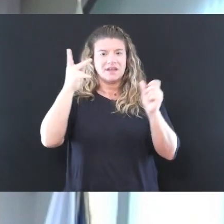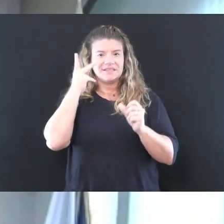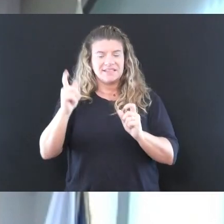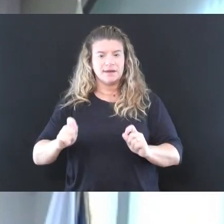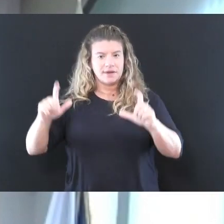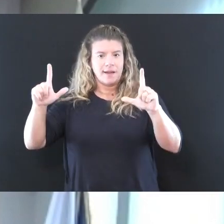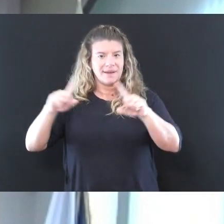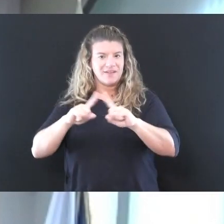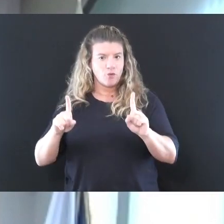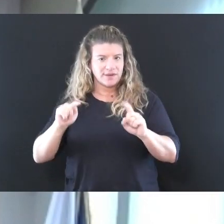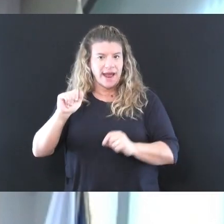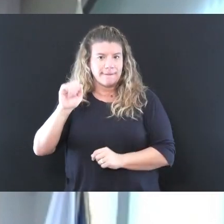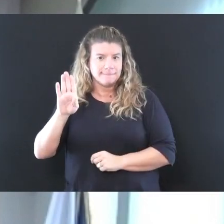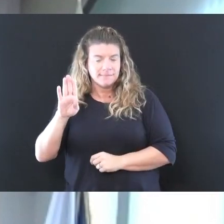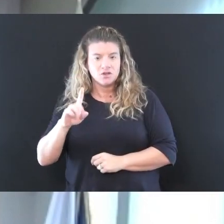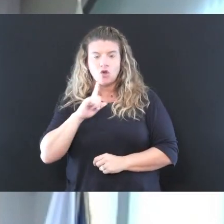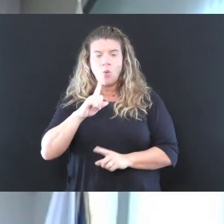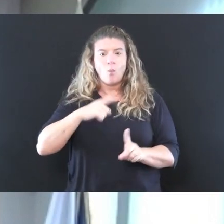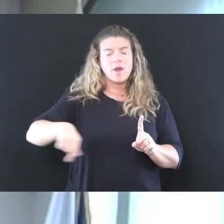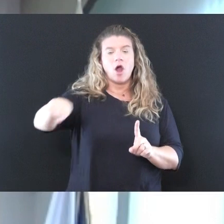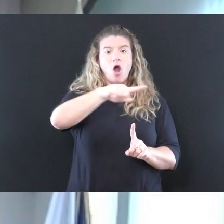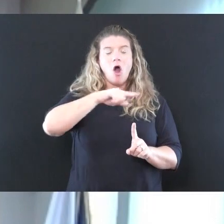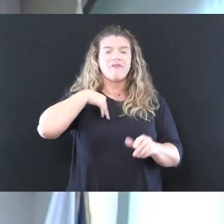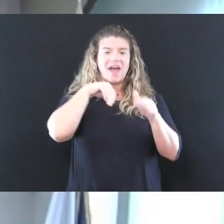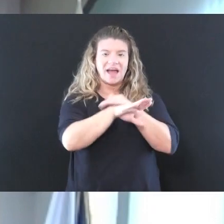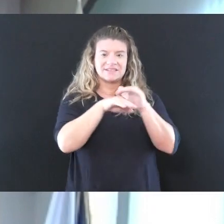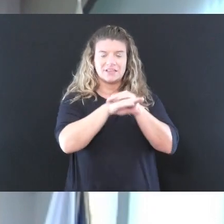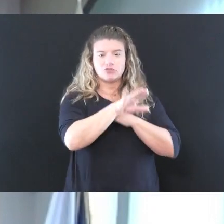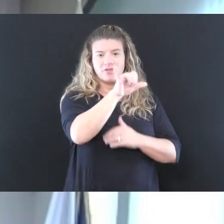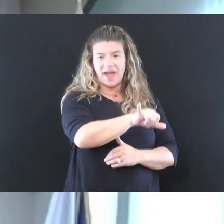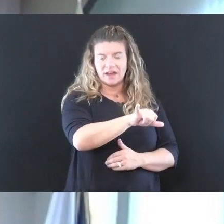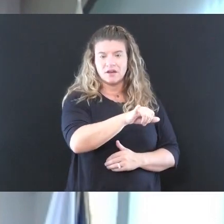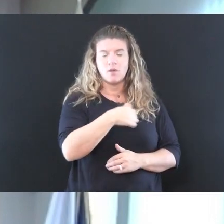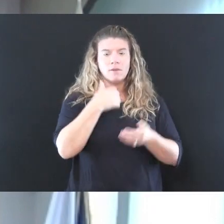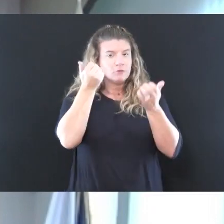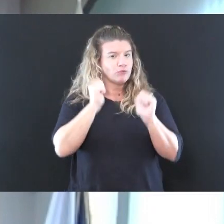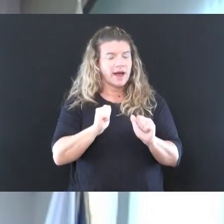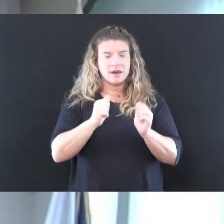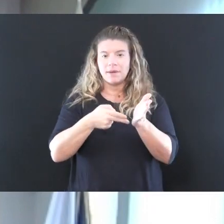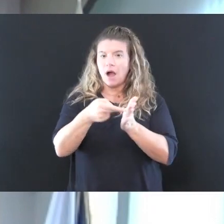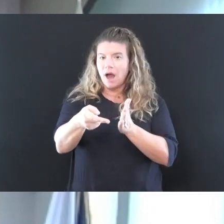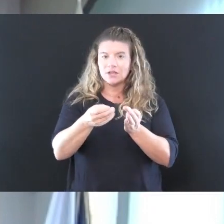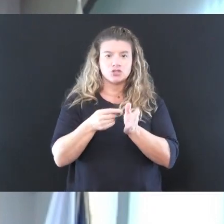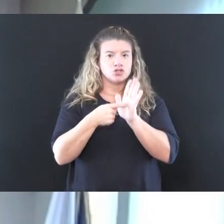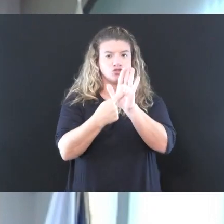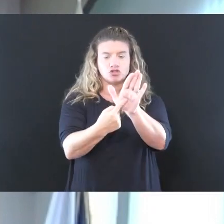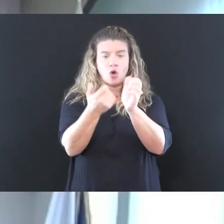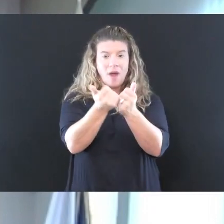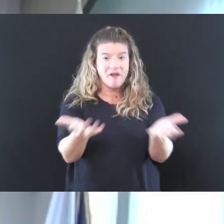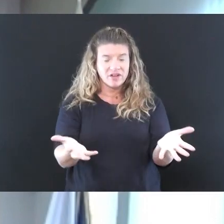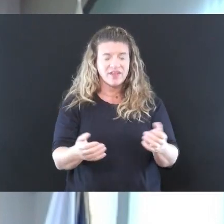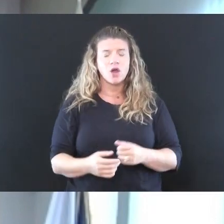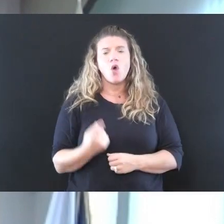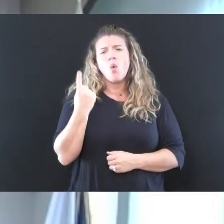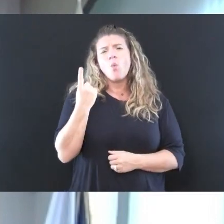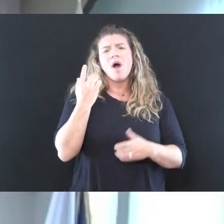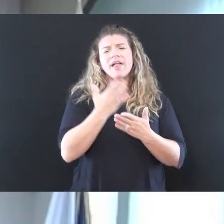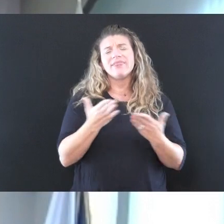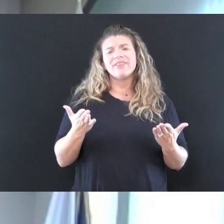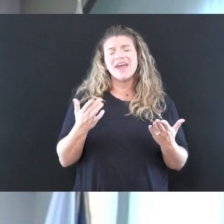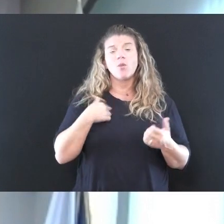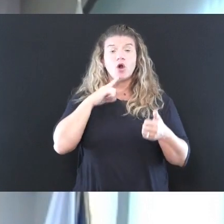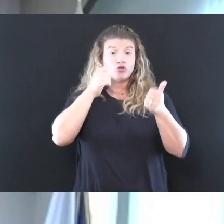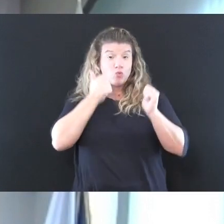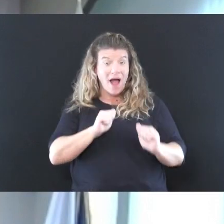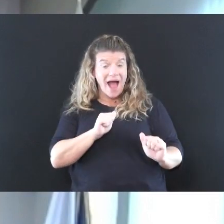dashboard, so that everyone has access to that. Again, trying to be very transparent. One of the things we're trying, we